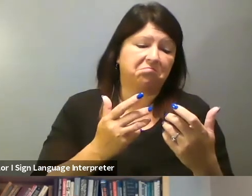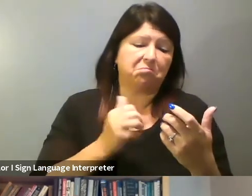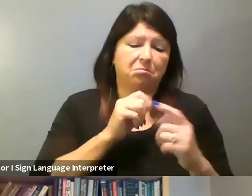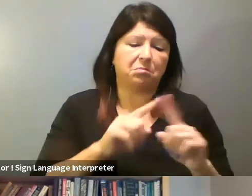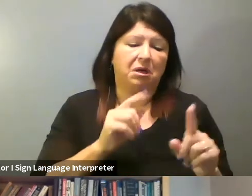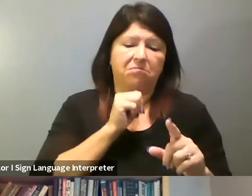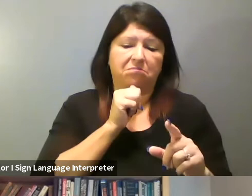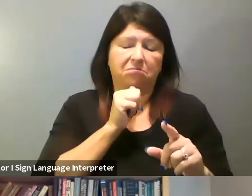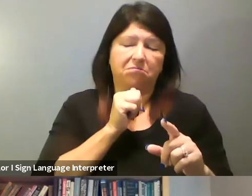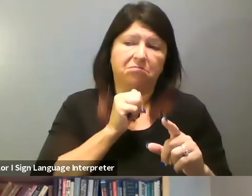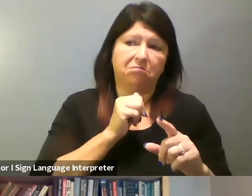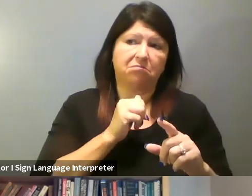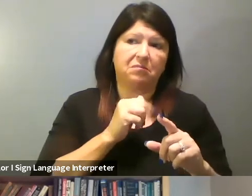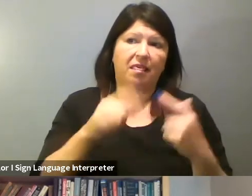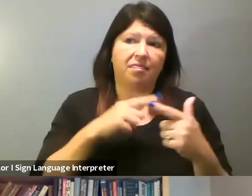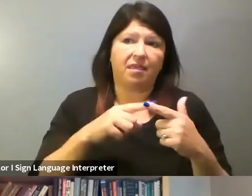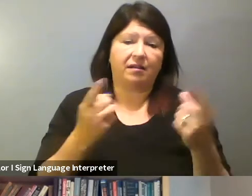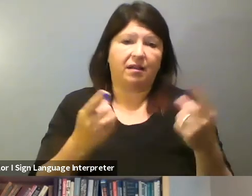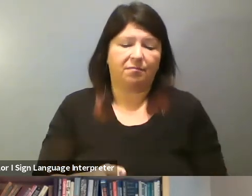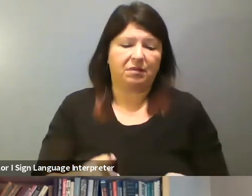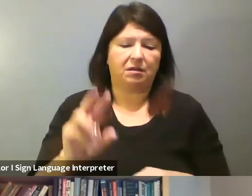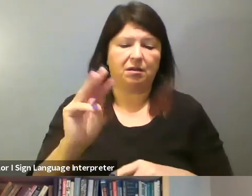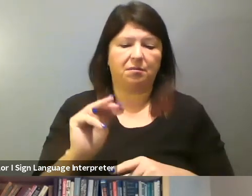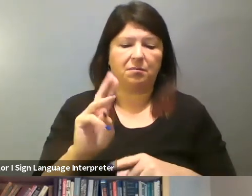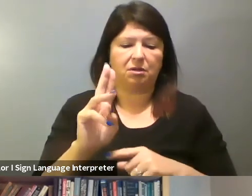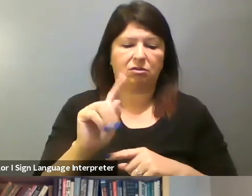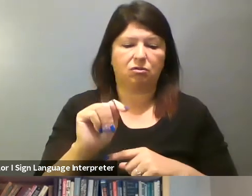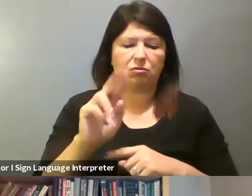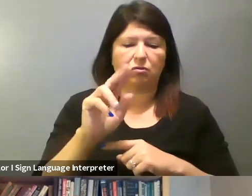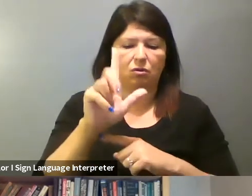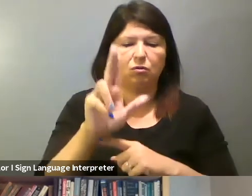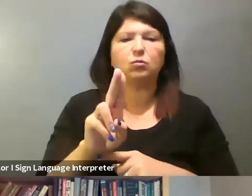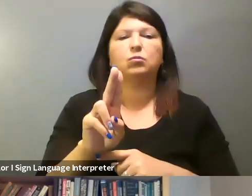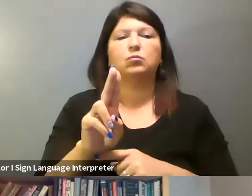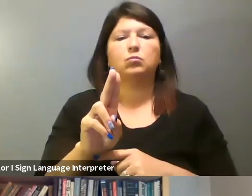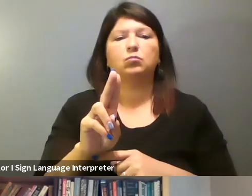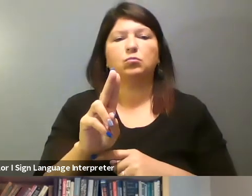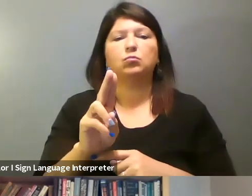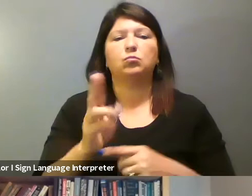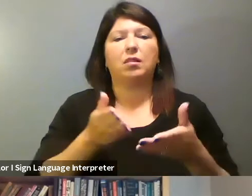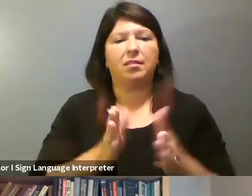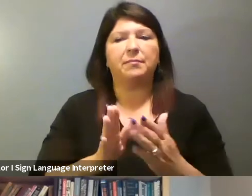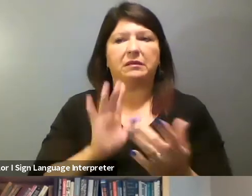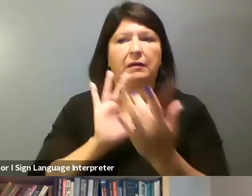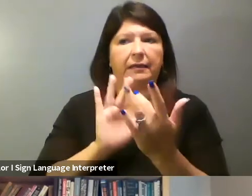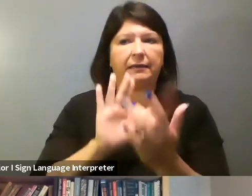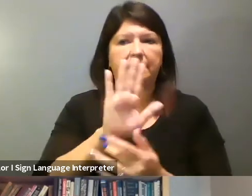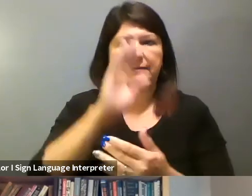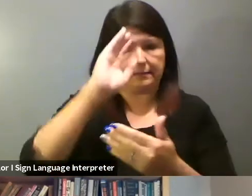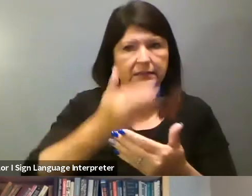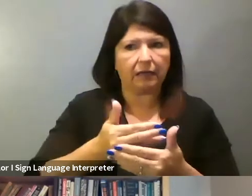Matulu put me in touch with his son, Moprim Shakur, who was able to like look at my prior films and kind of assess